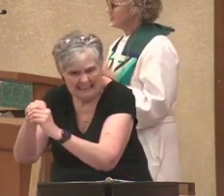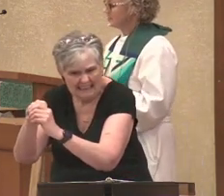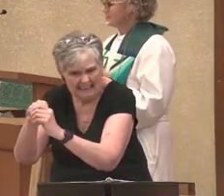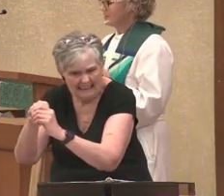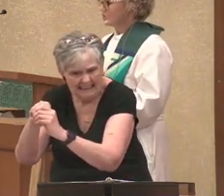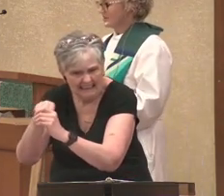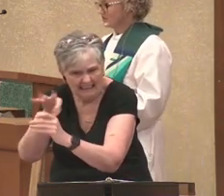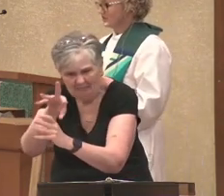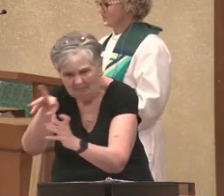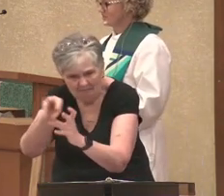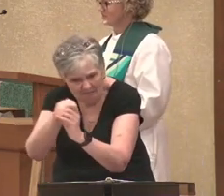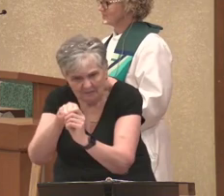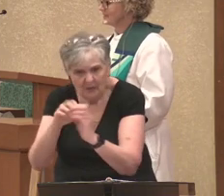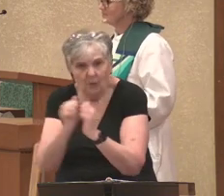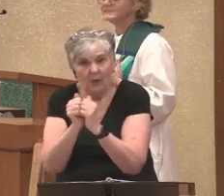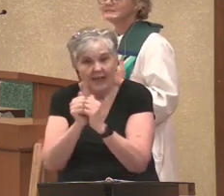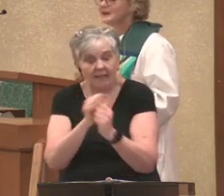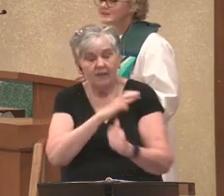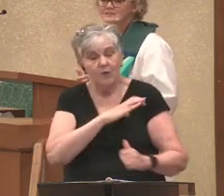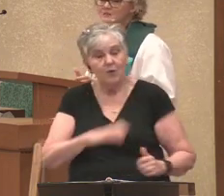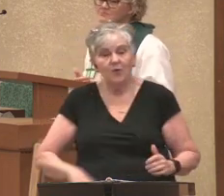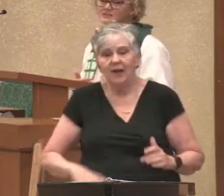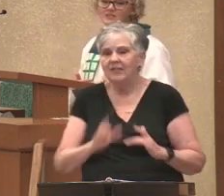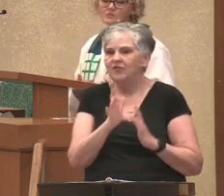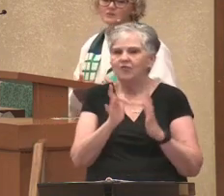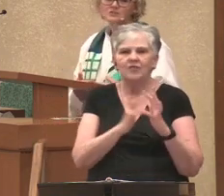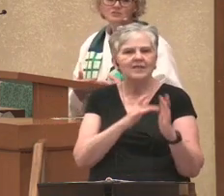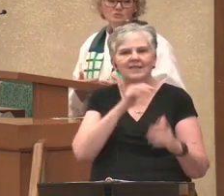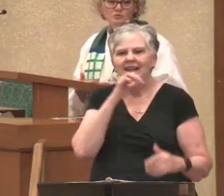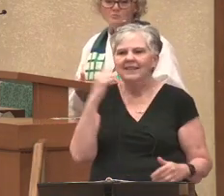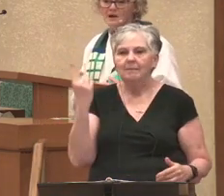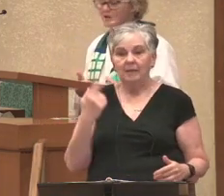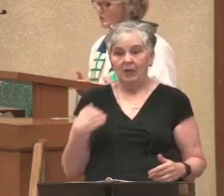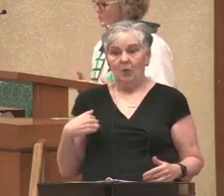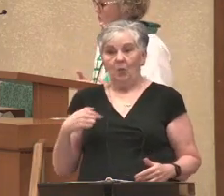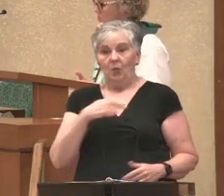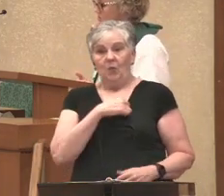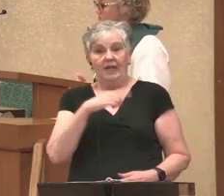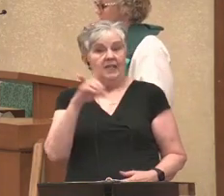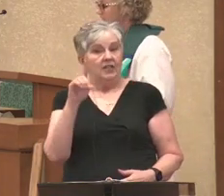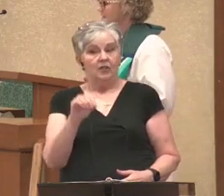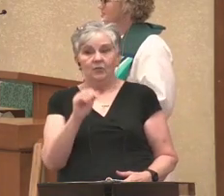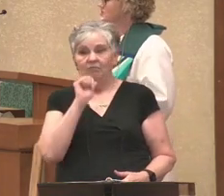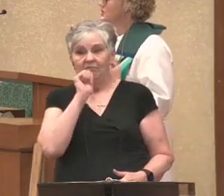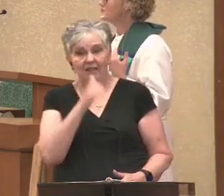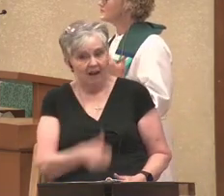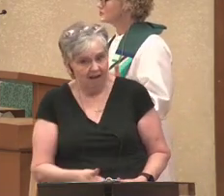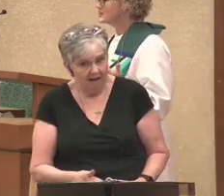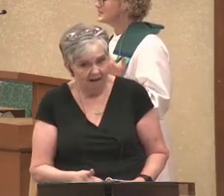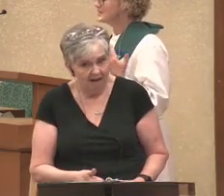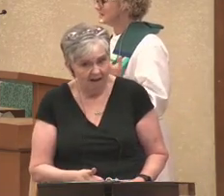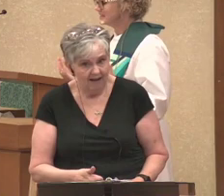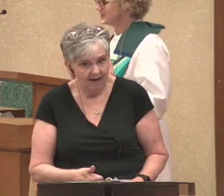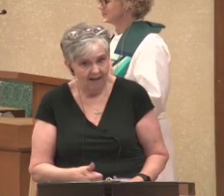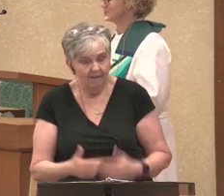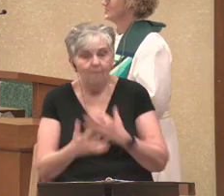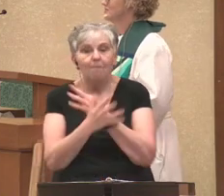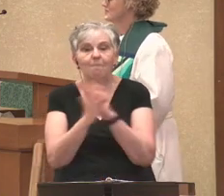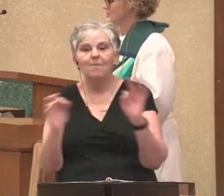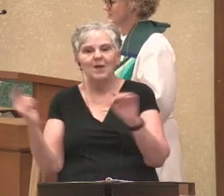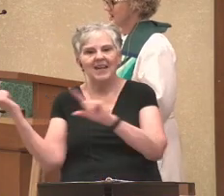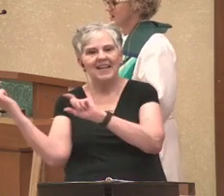Being in Christ Jesus is not something that we do by our works. It is a free